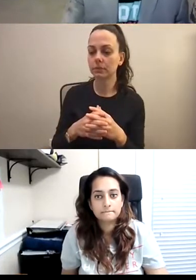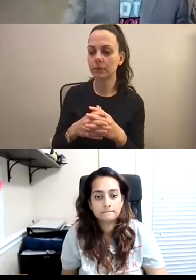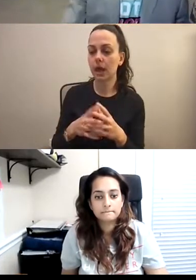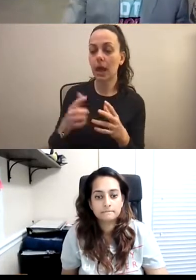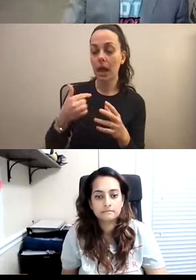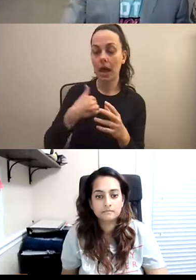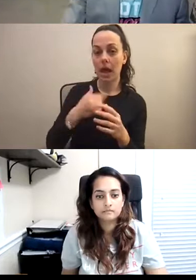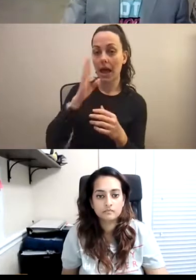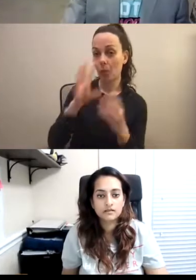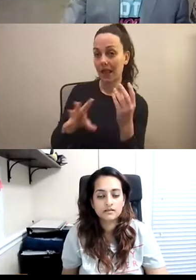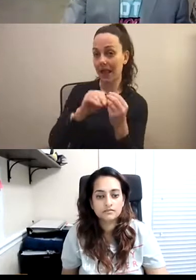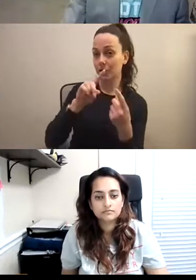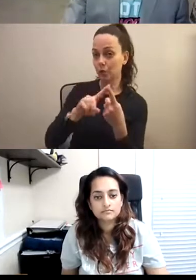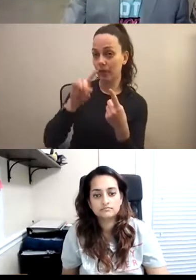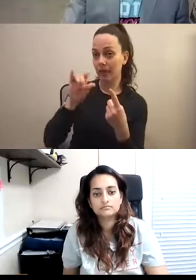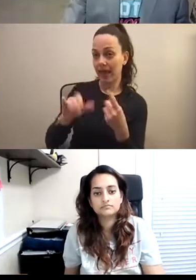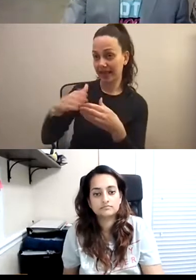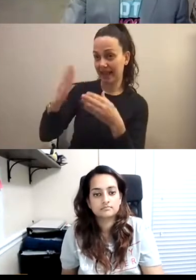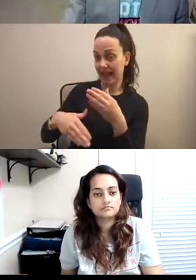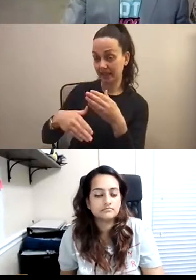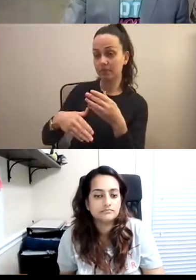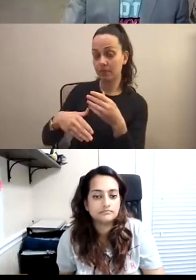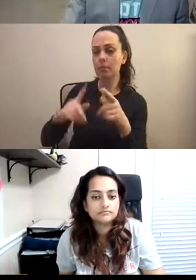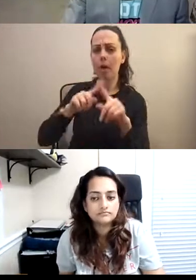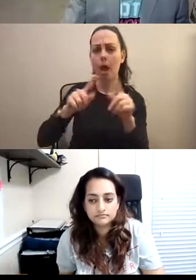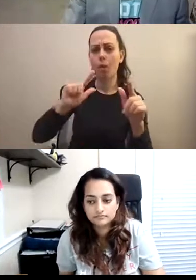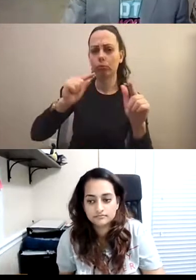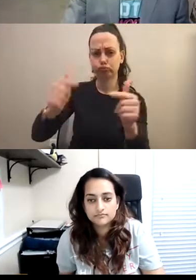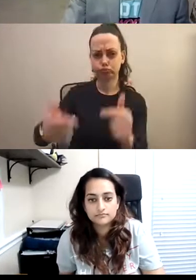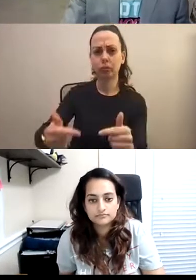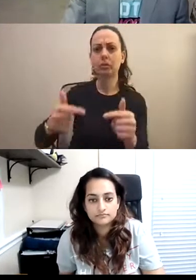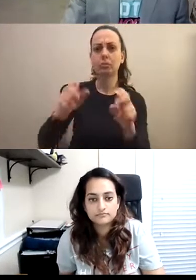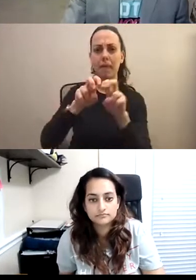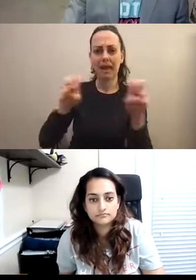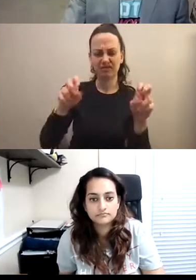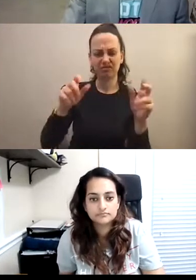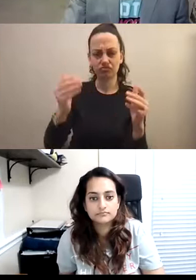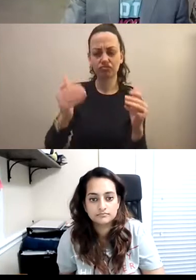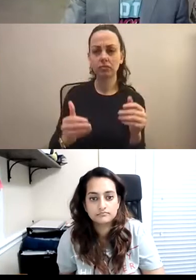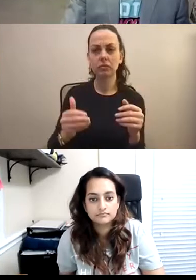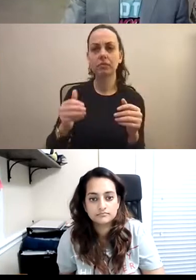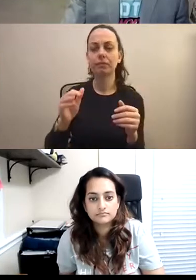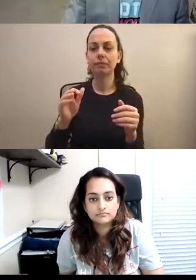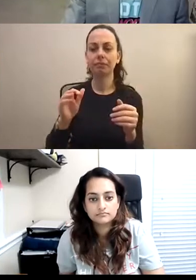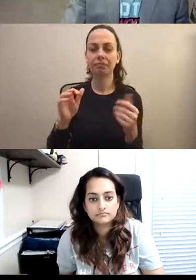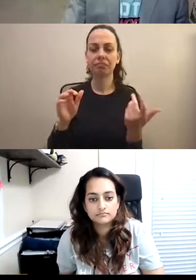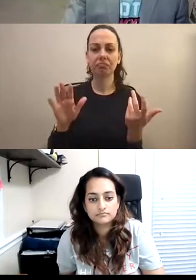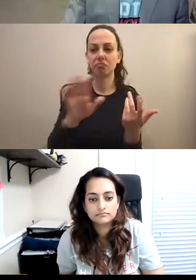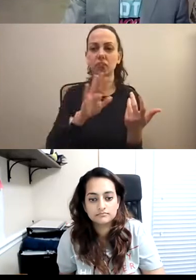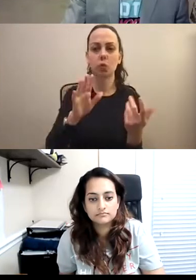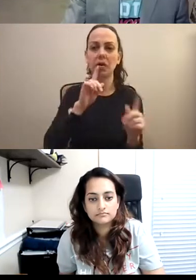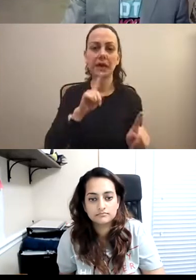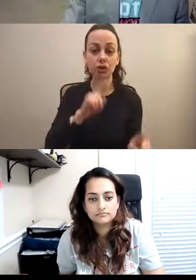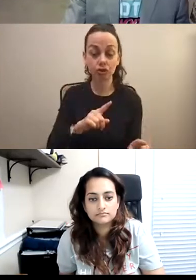I'm gonna add to that at the end of this, but I'm gonna let the other panelists give their